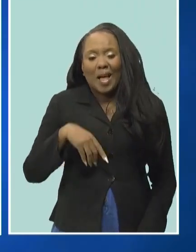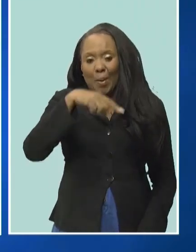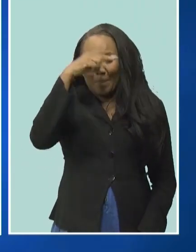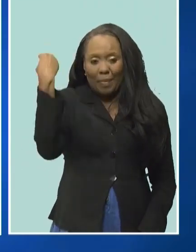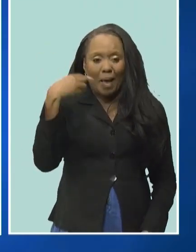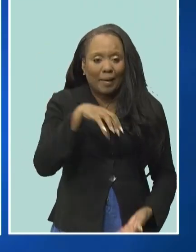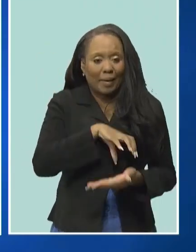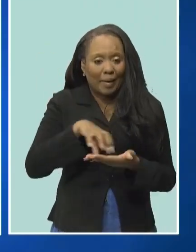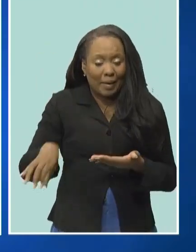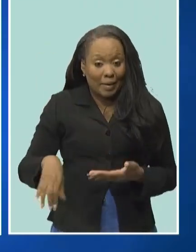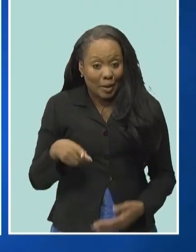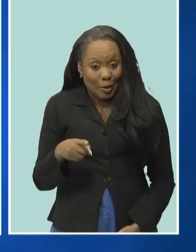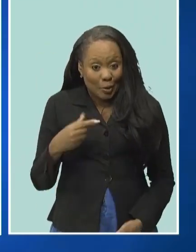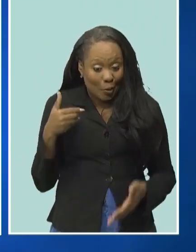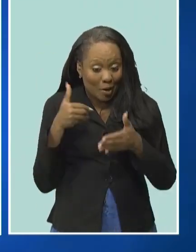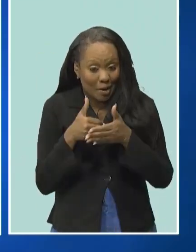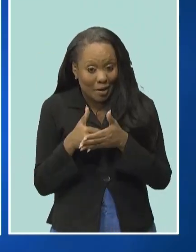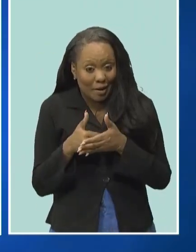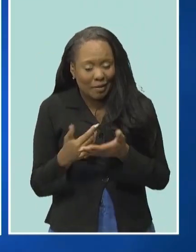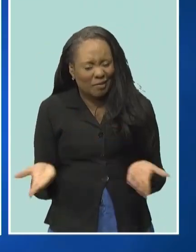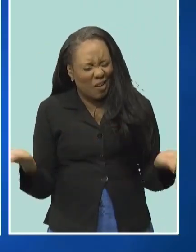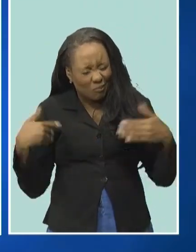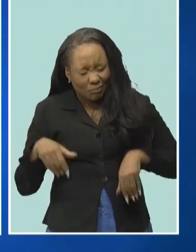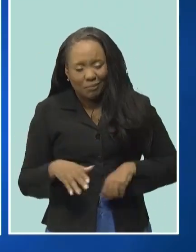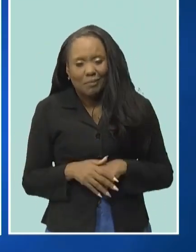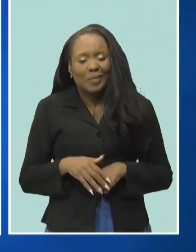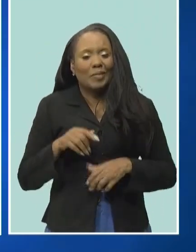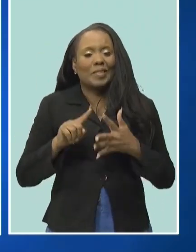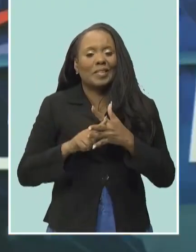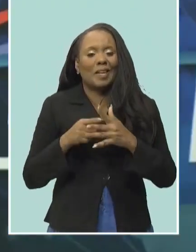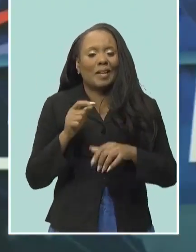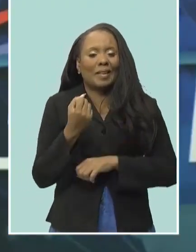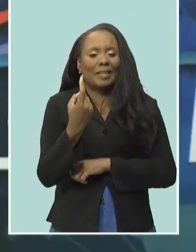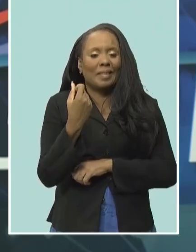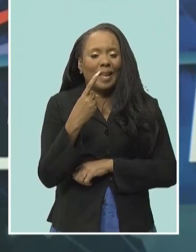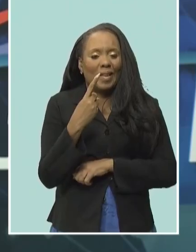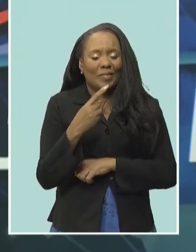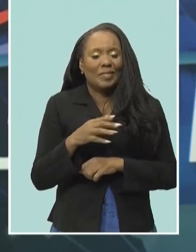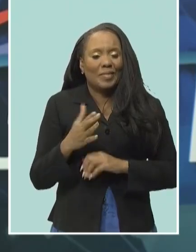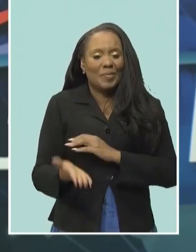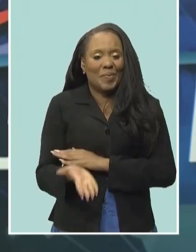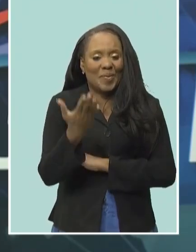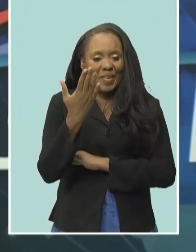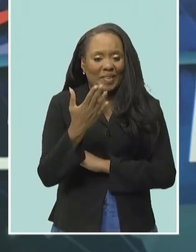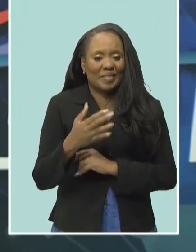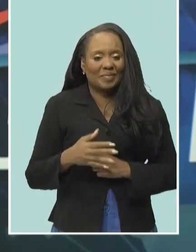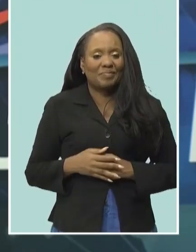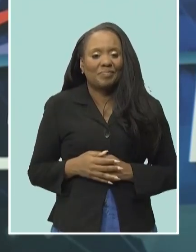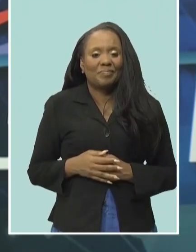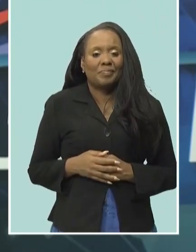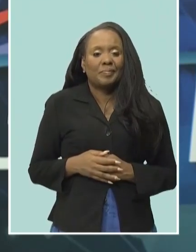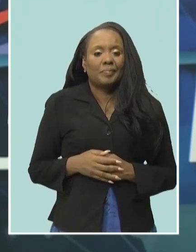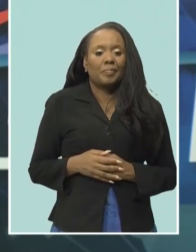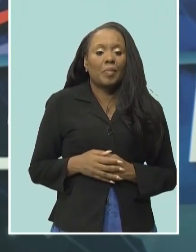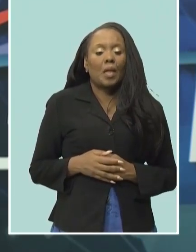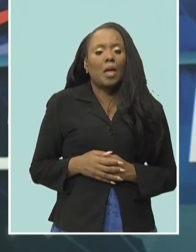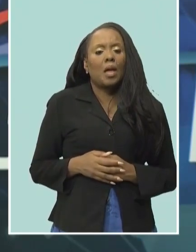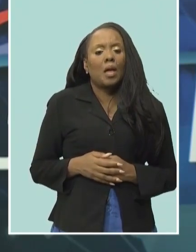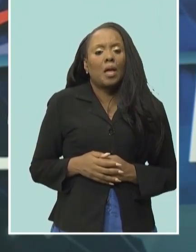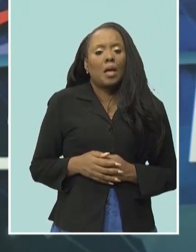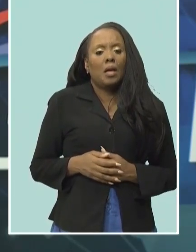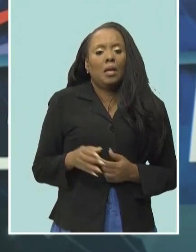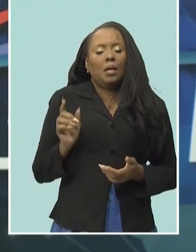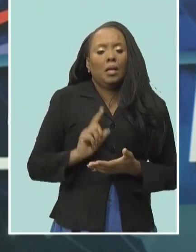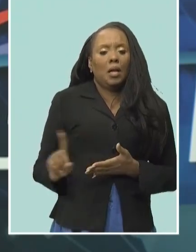area, drop in. We are starting from 11. Just over a week ago, Barbadians woke up to the news of a fatal